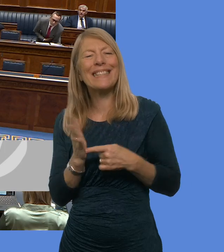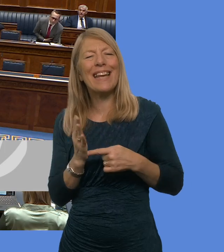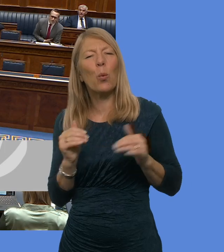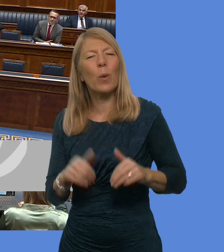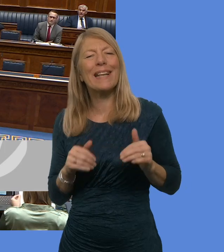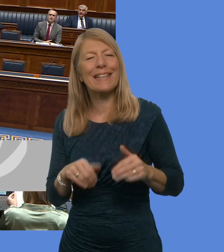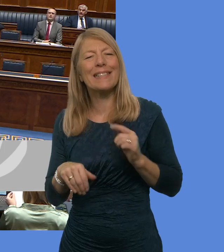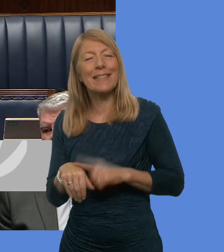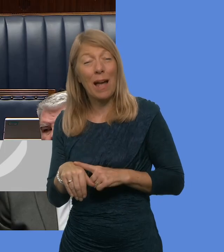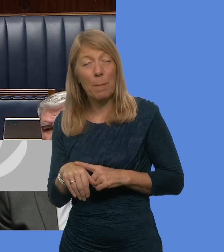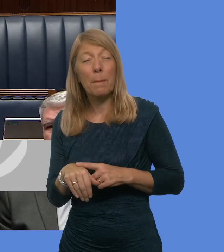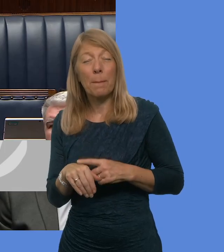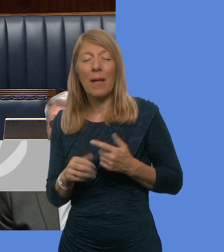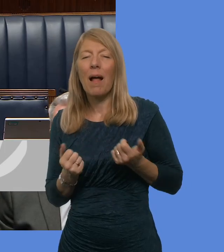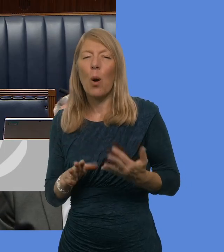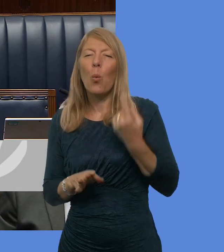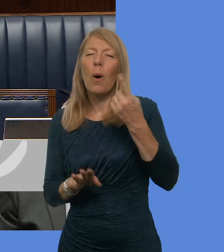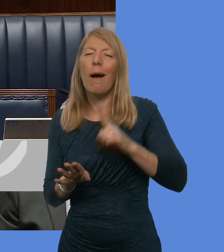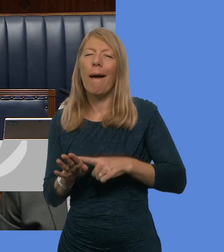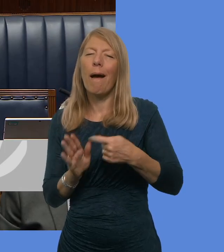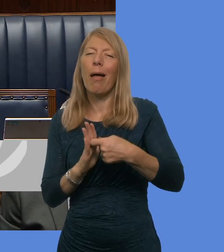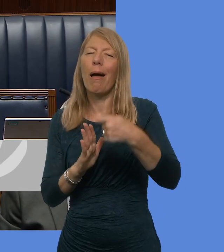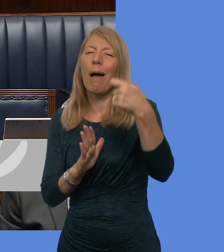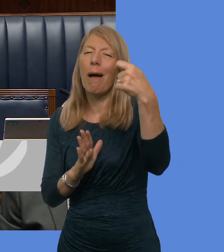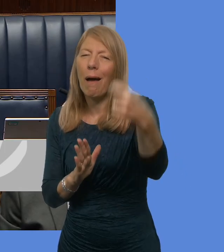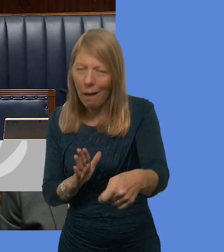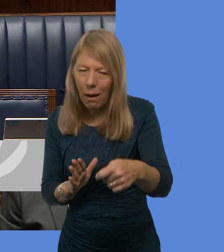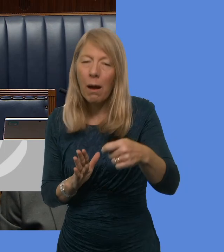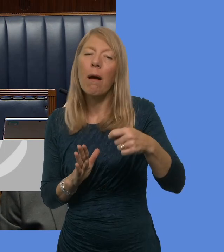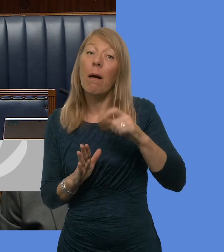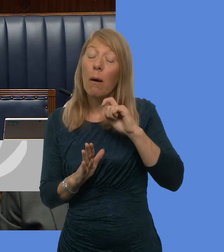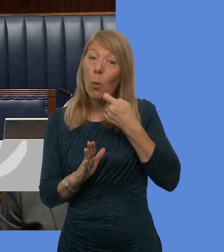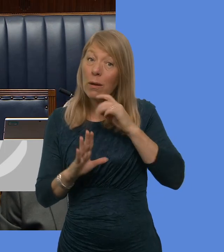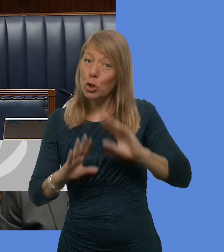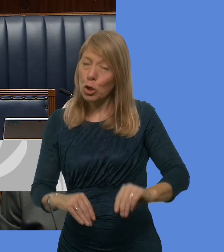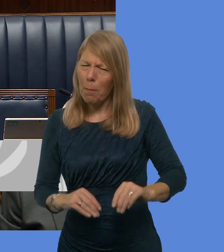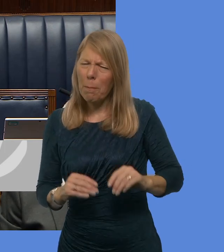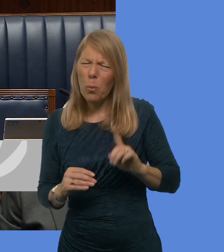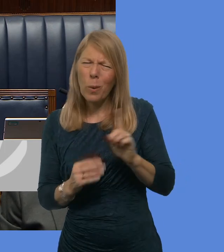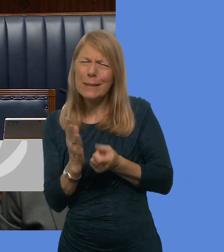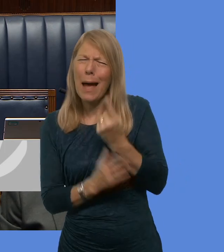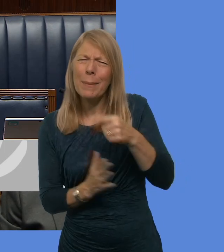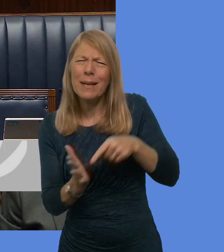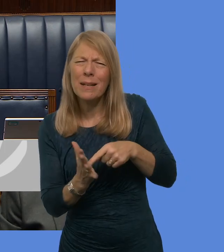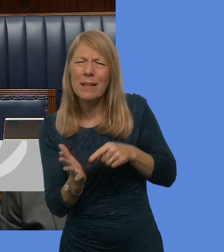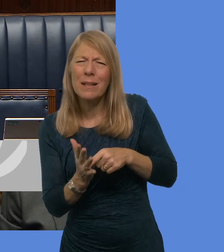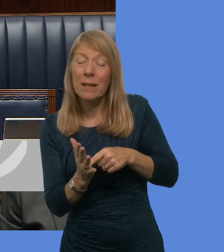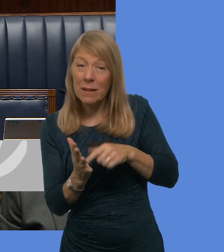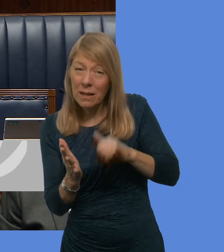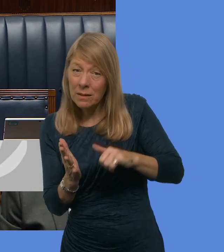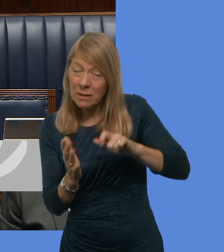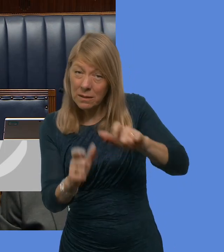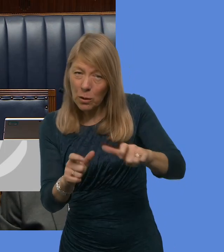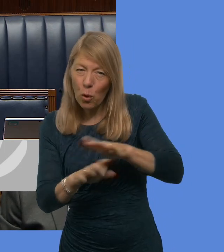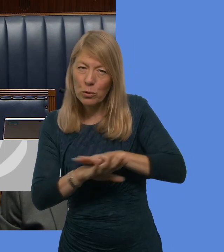Minister. I referred to this in the committee last week when I was in for questioning to the committee. If the